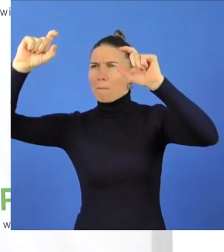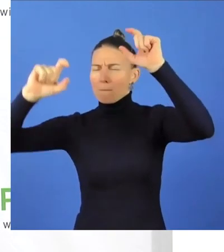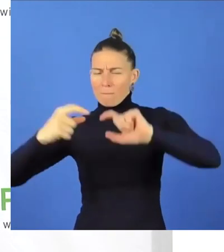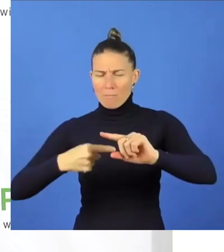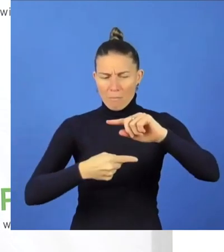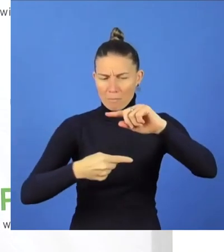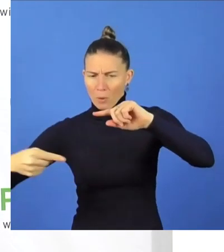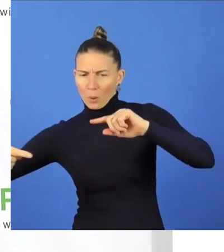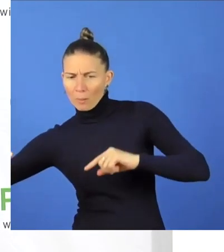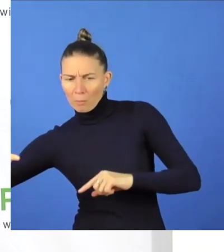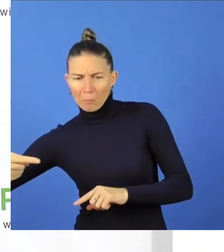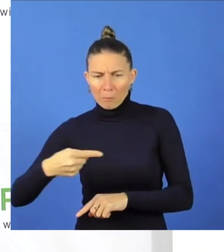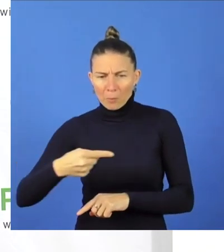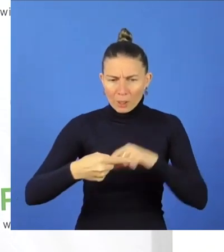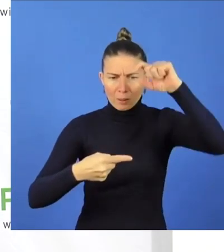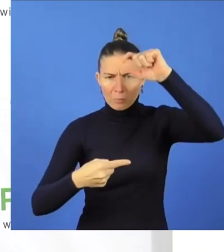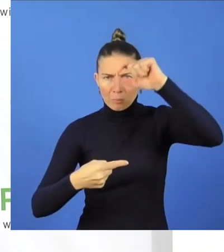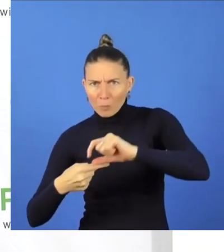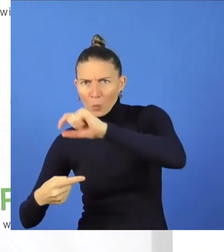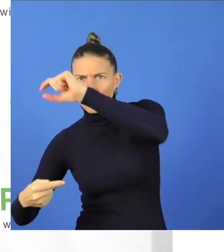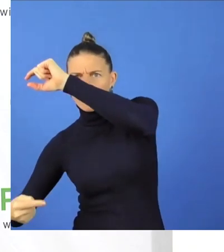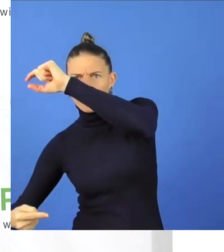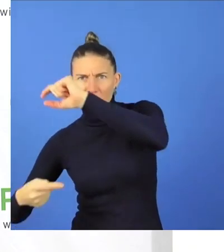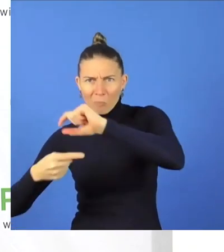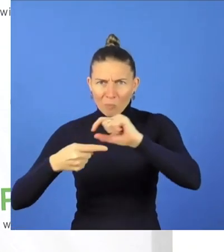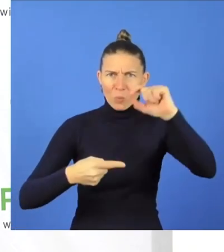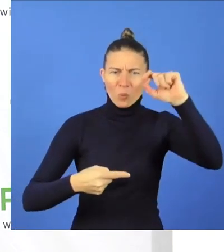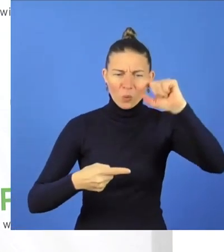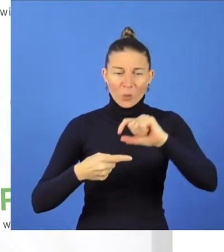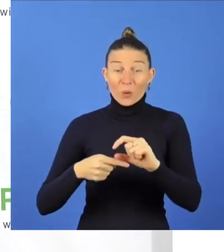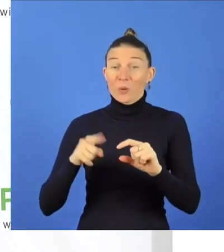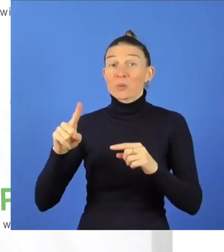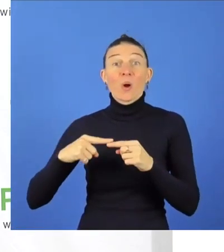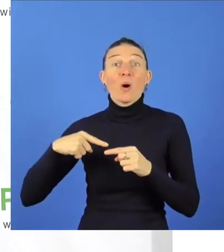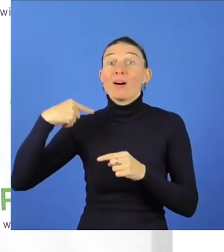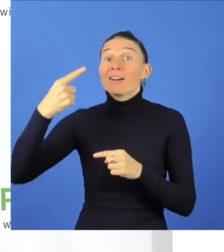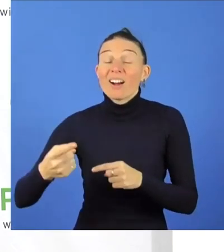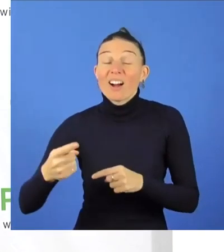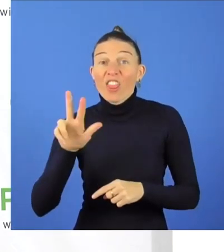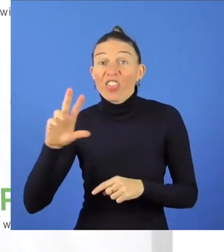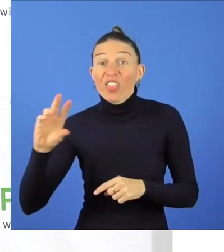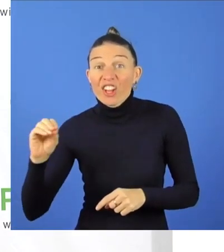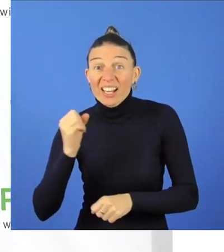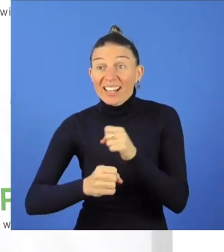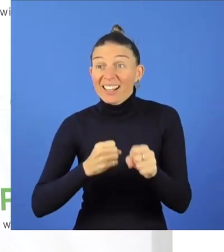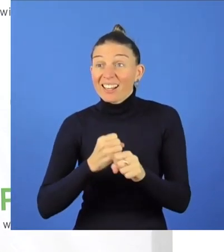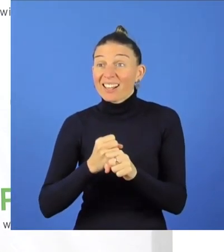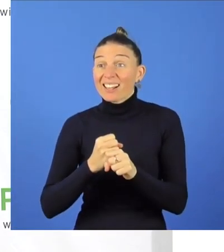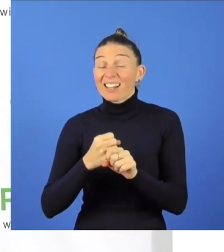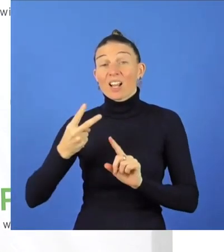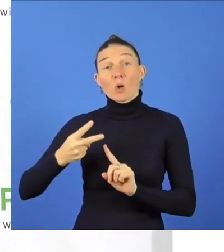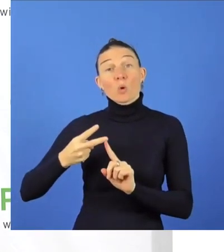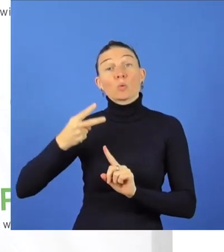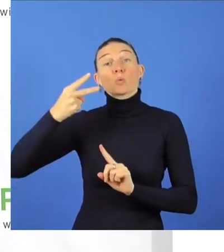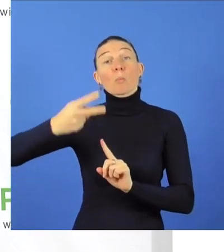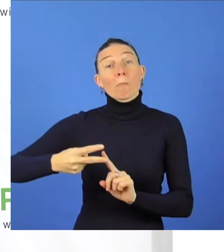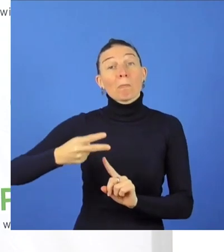He introduced that to me. And we still, after 30 years, meet every second month